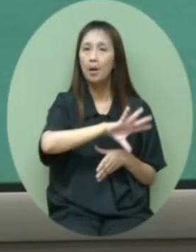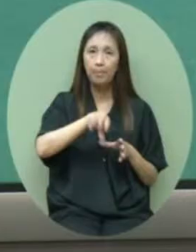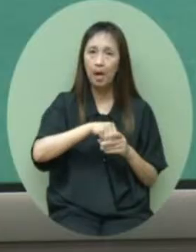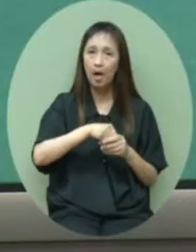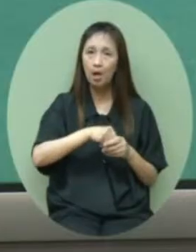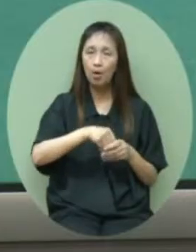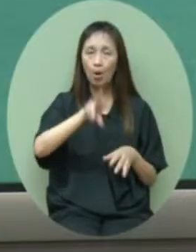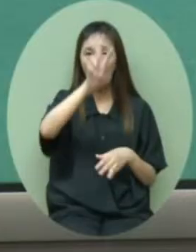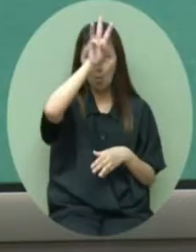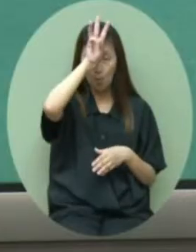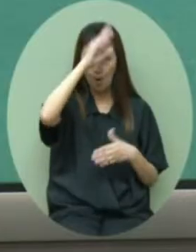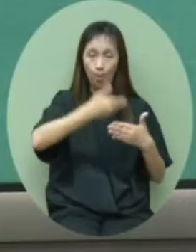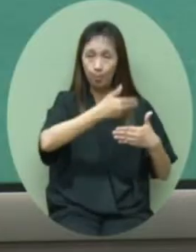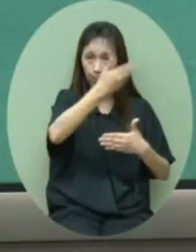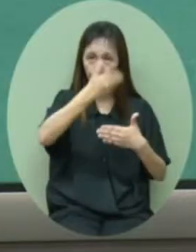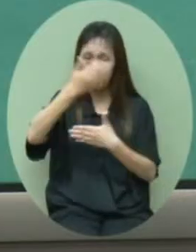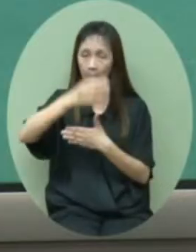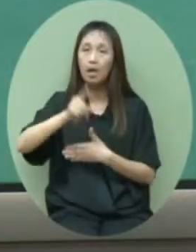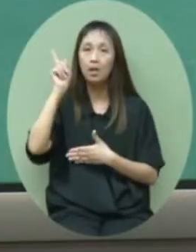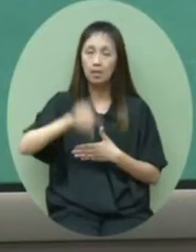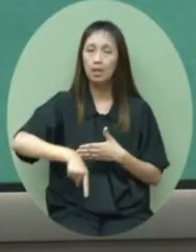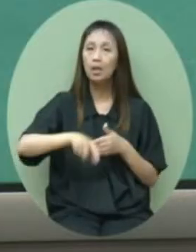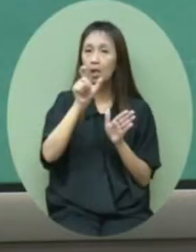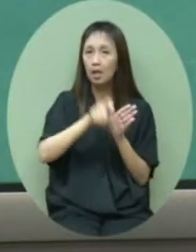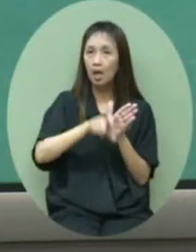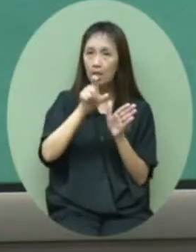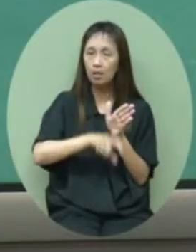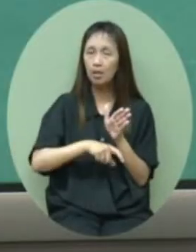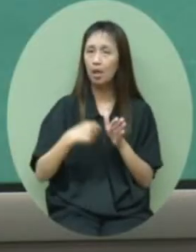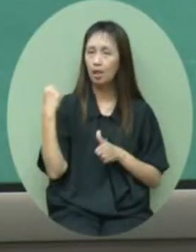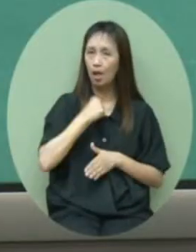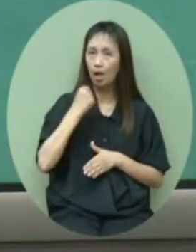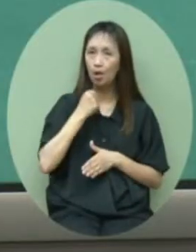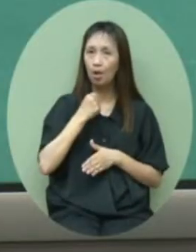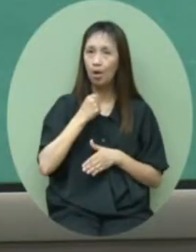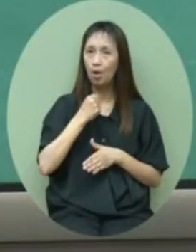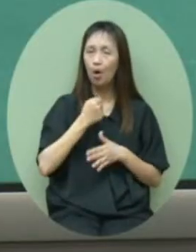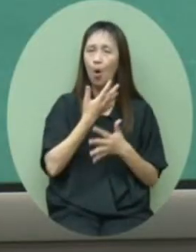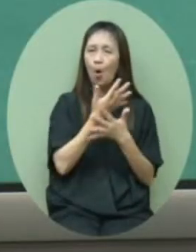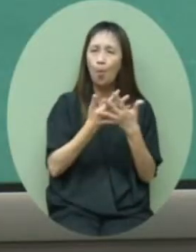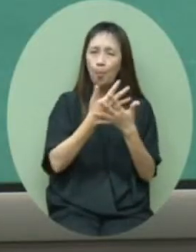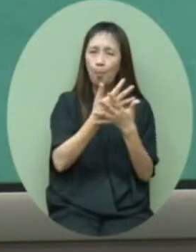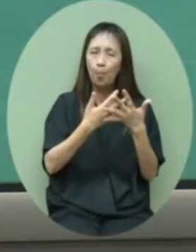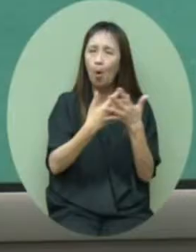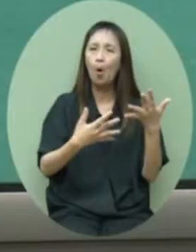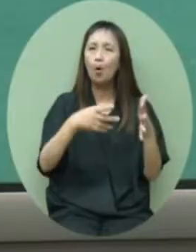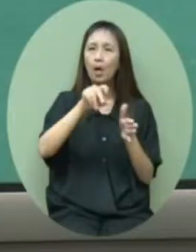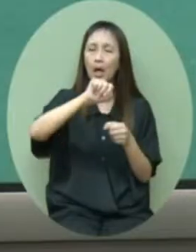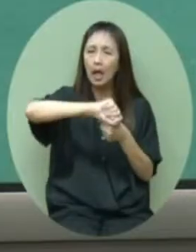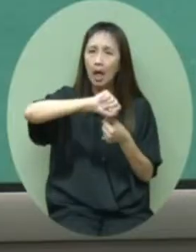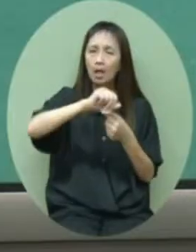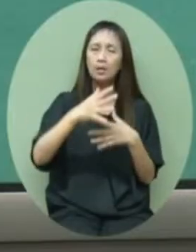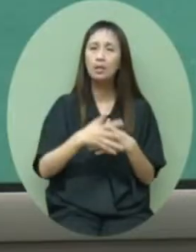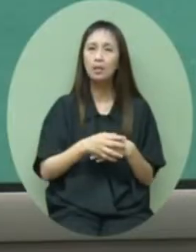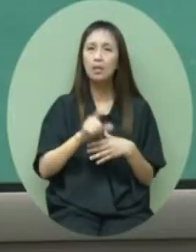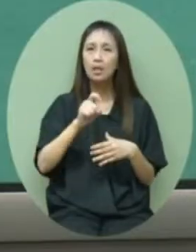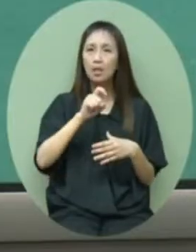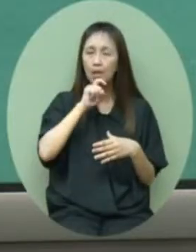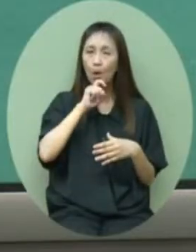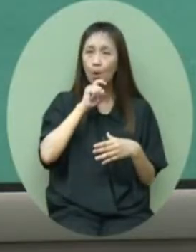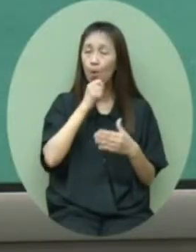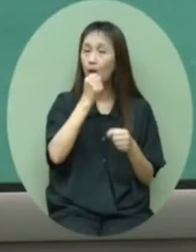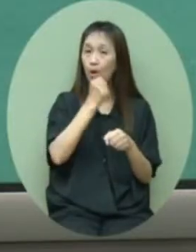speed up the work. In regard to the 10 actions, I don't want to repeat here because they have been well